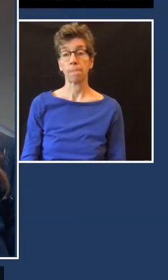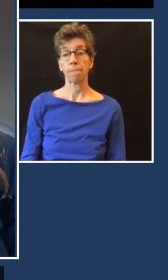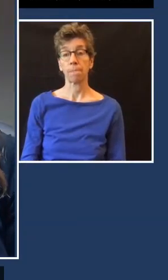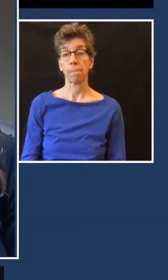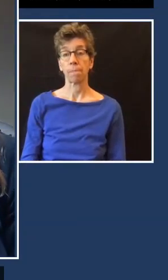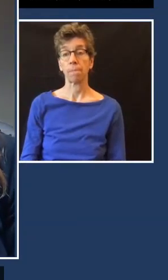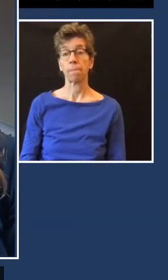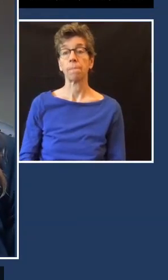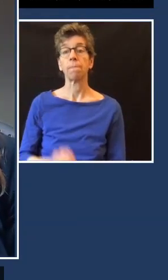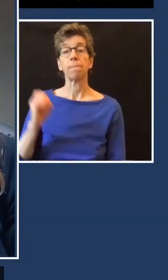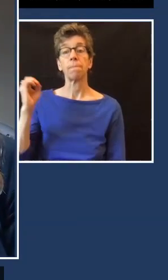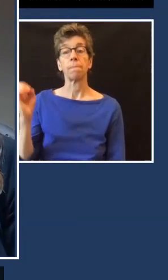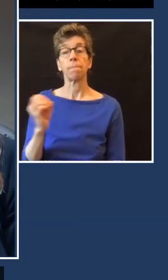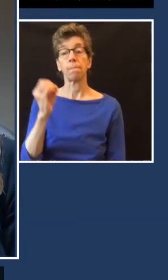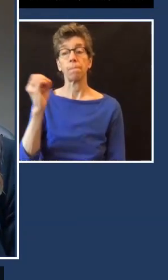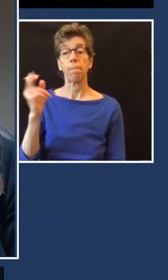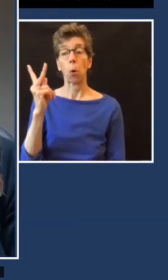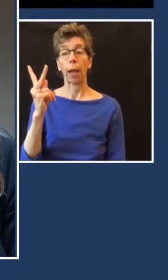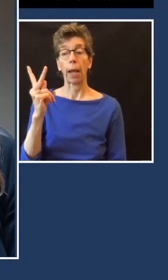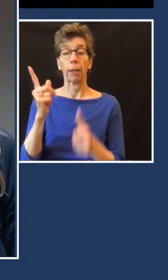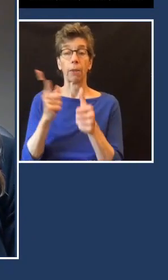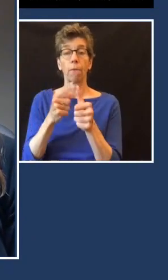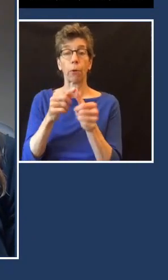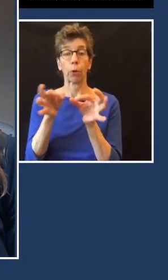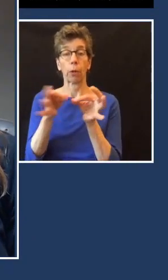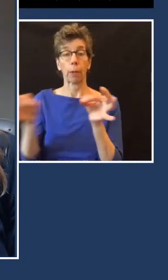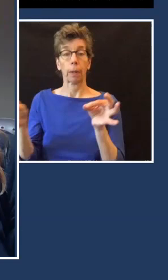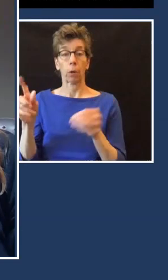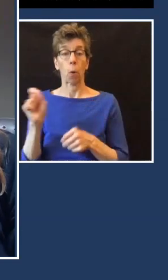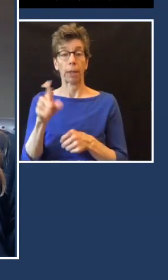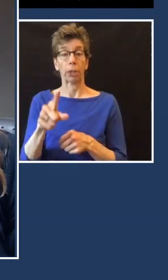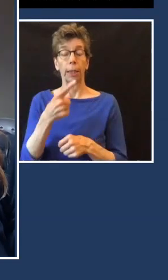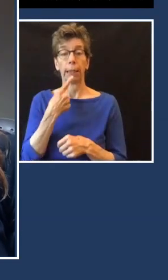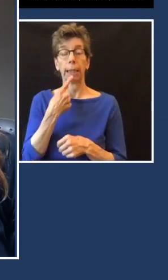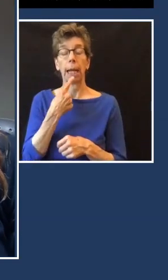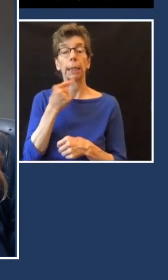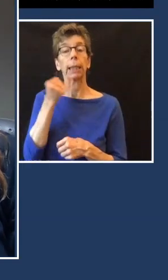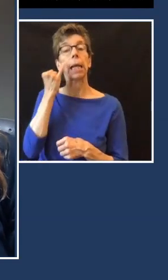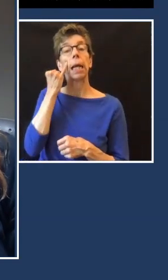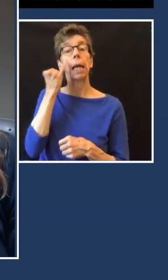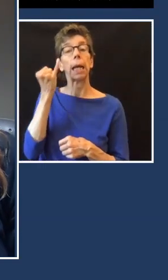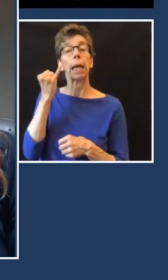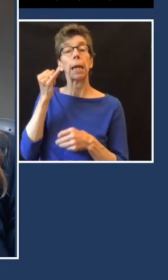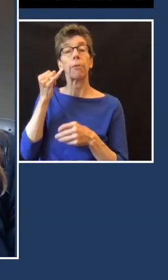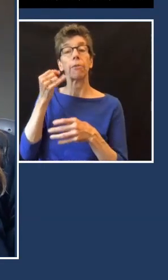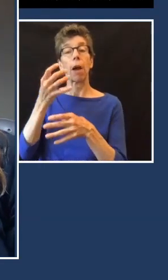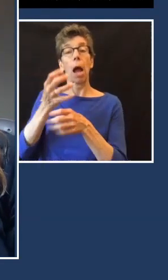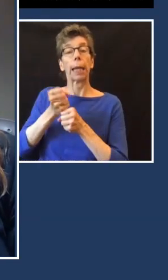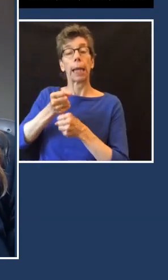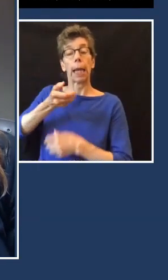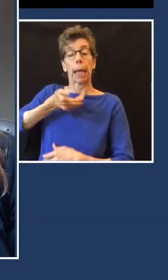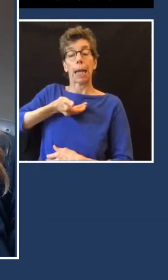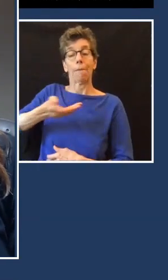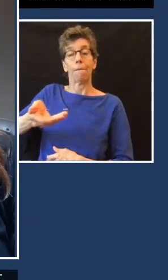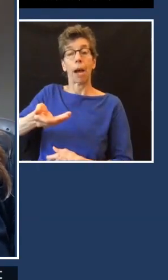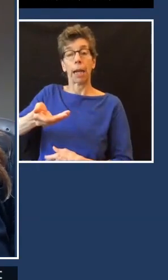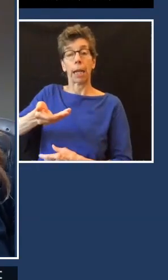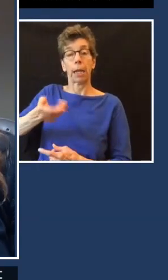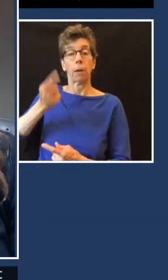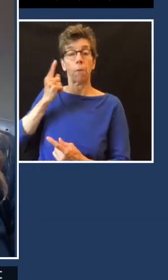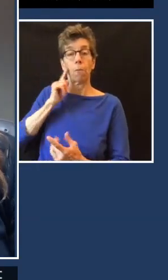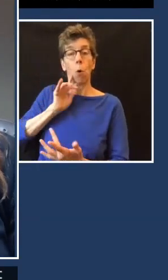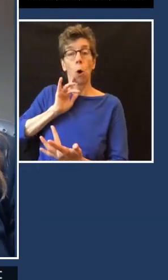Okay, Amanda, our first question is, if someone sends me a connection invite, should I accept the invite if I